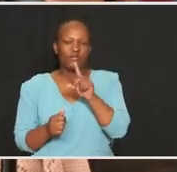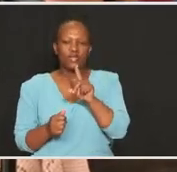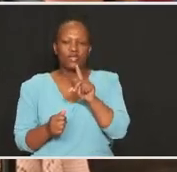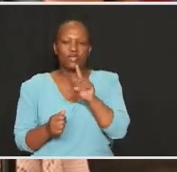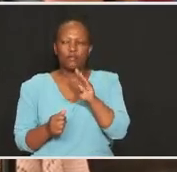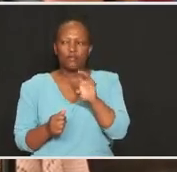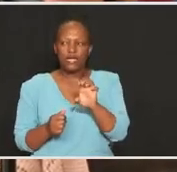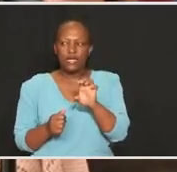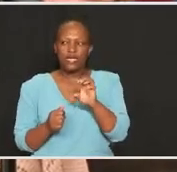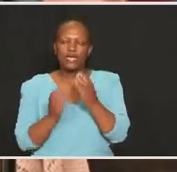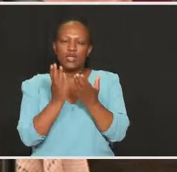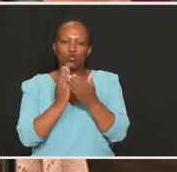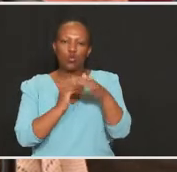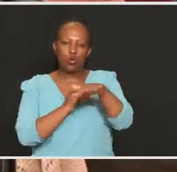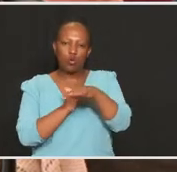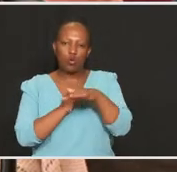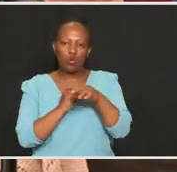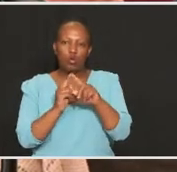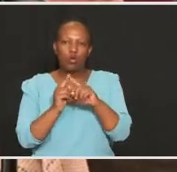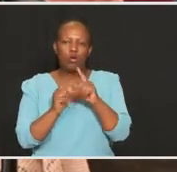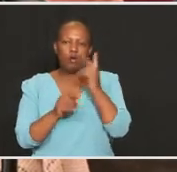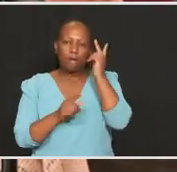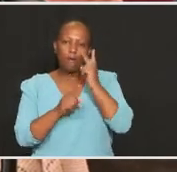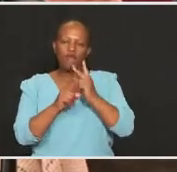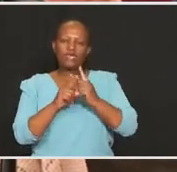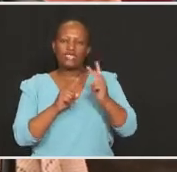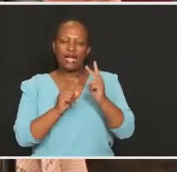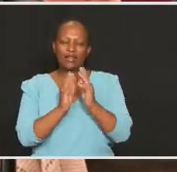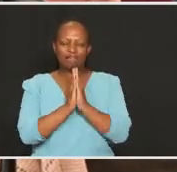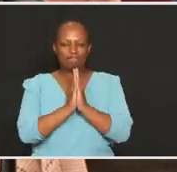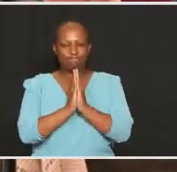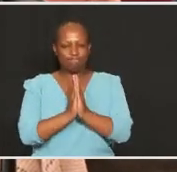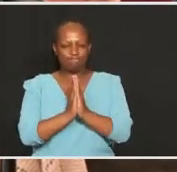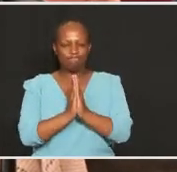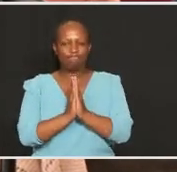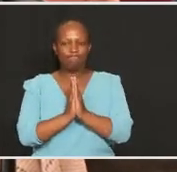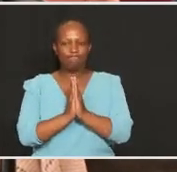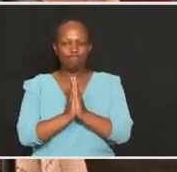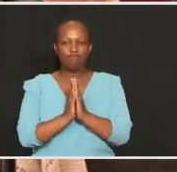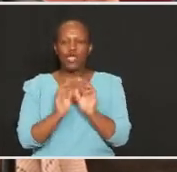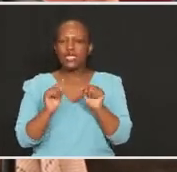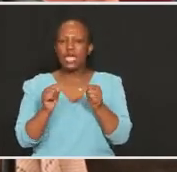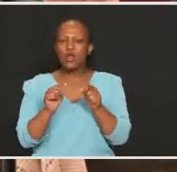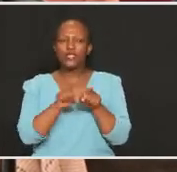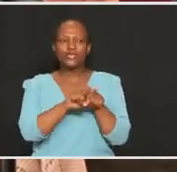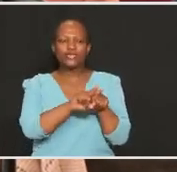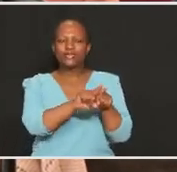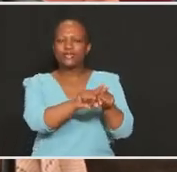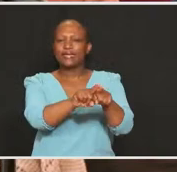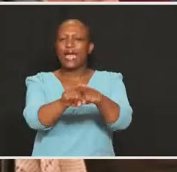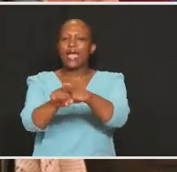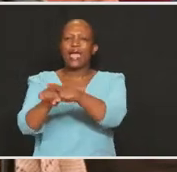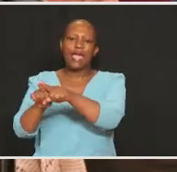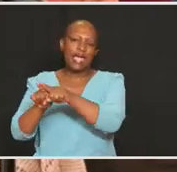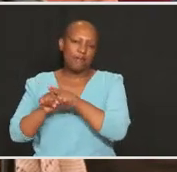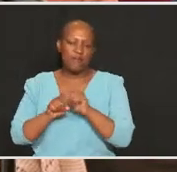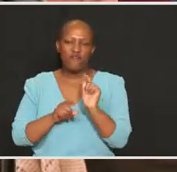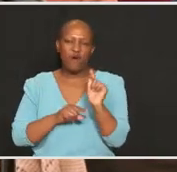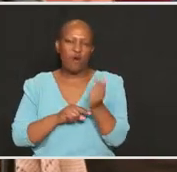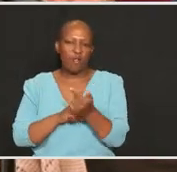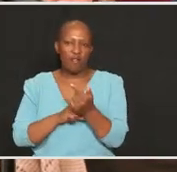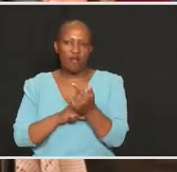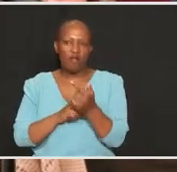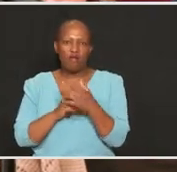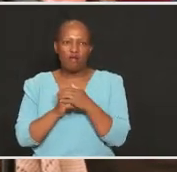and the school in the situation but my professional plea is they cannot be a one-size-fits-all approach to the education